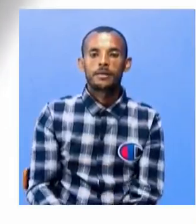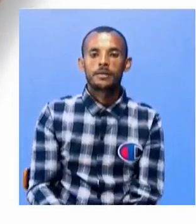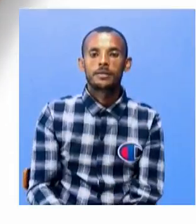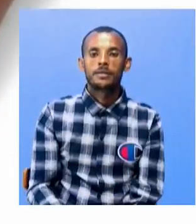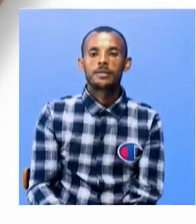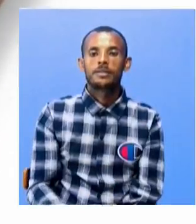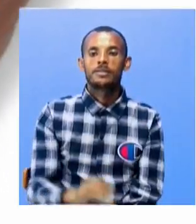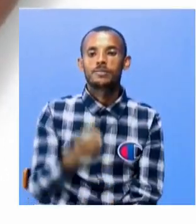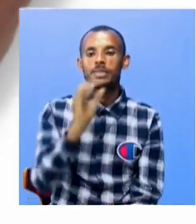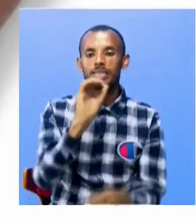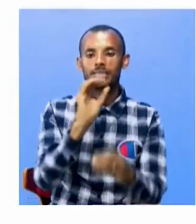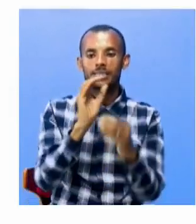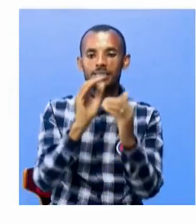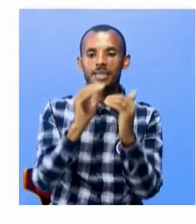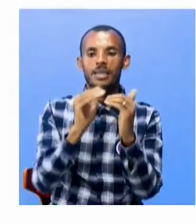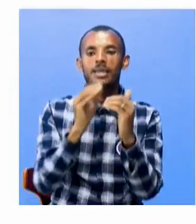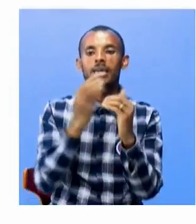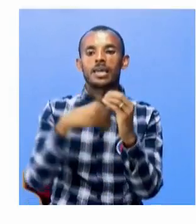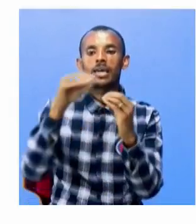decrease.